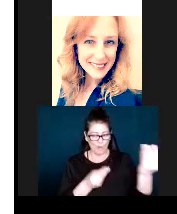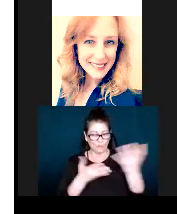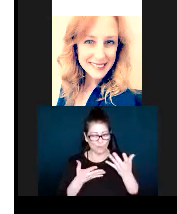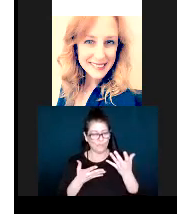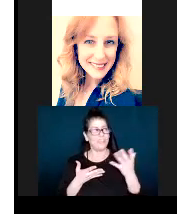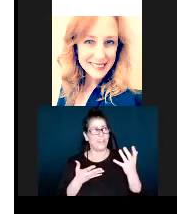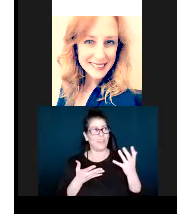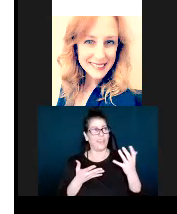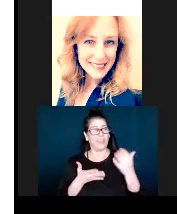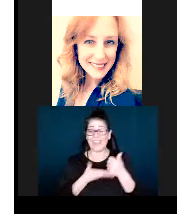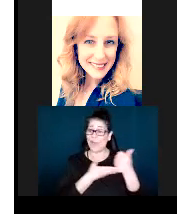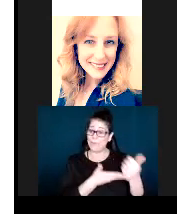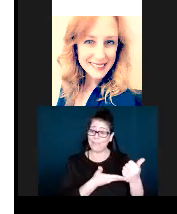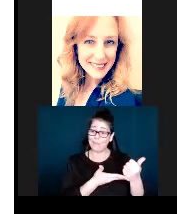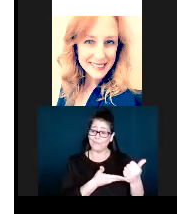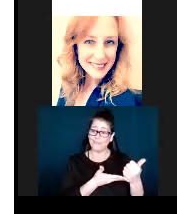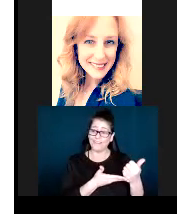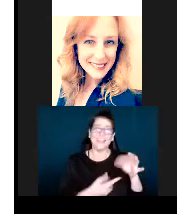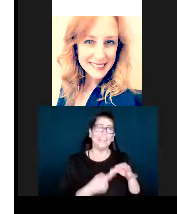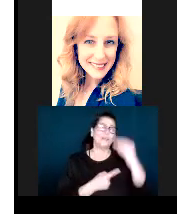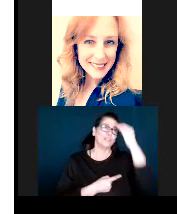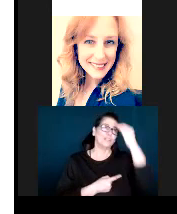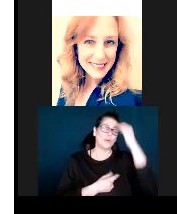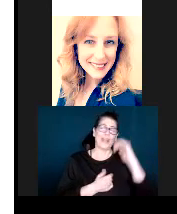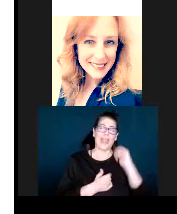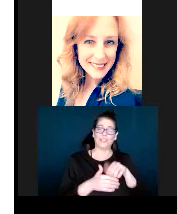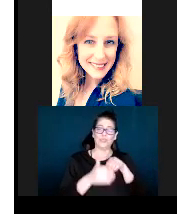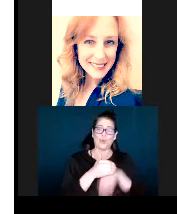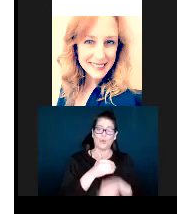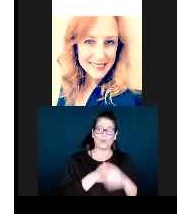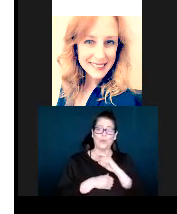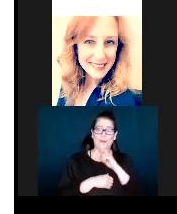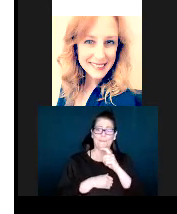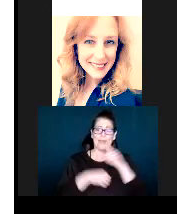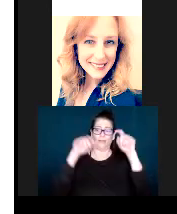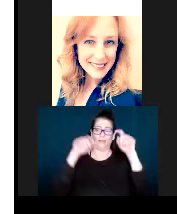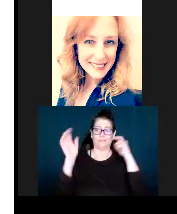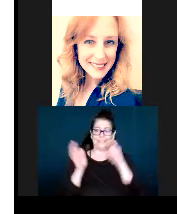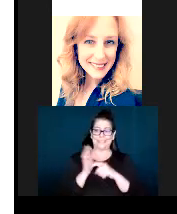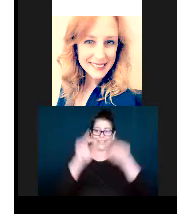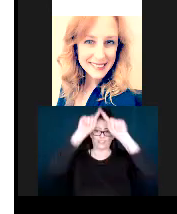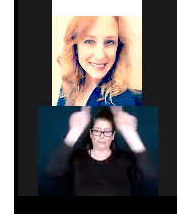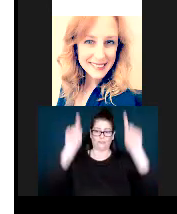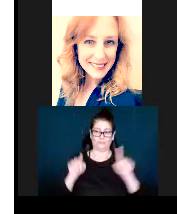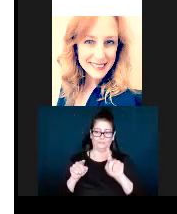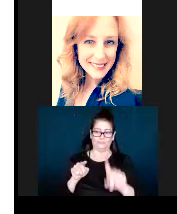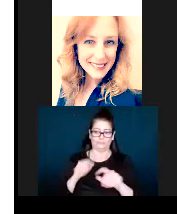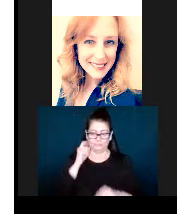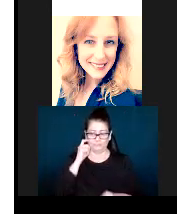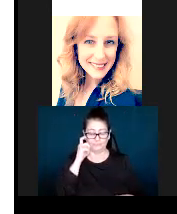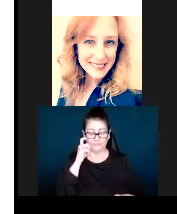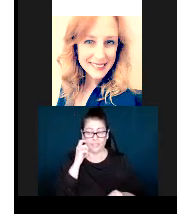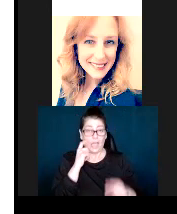helpful, particularly knowing that they would have to go through a metal detector, which I did not expect. I just told a survivor the first time I did it